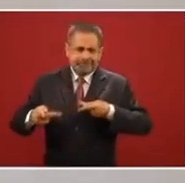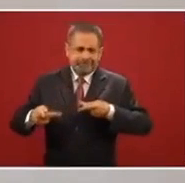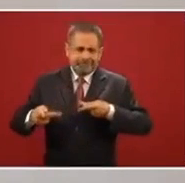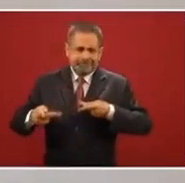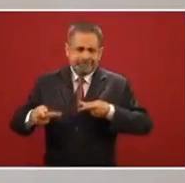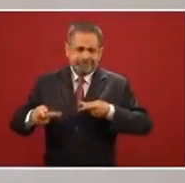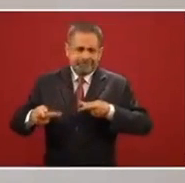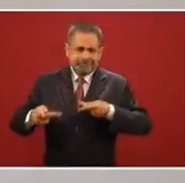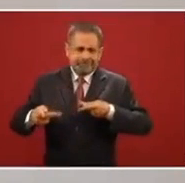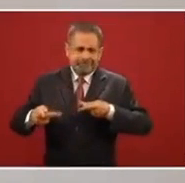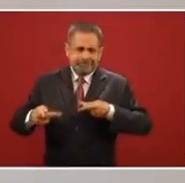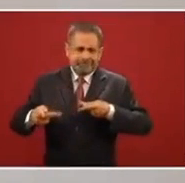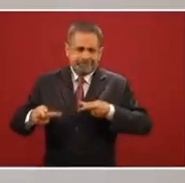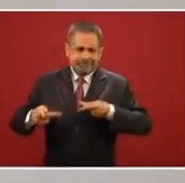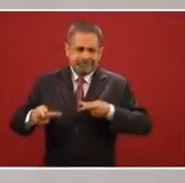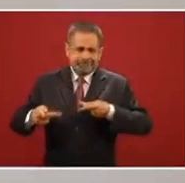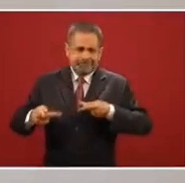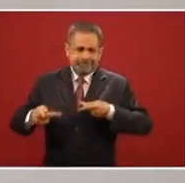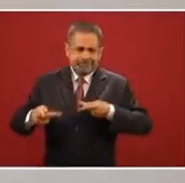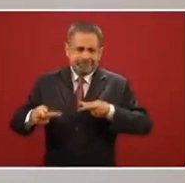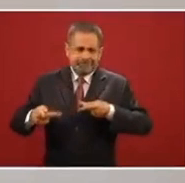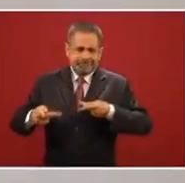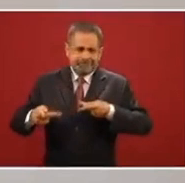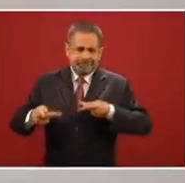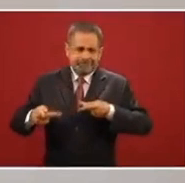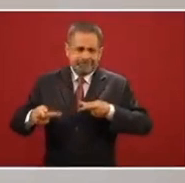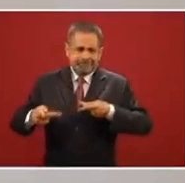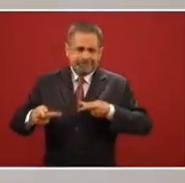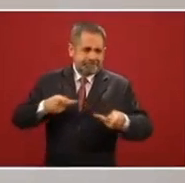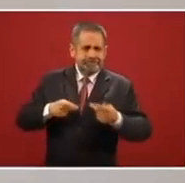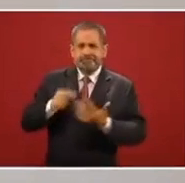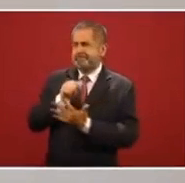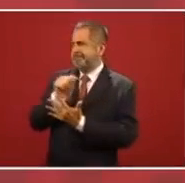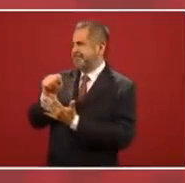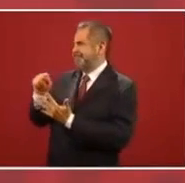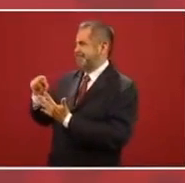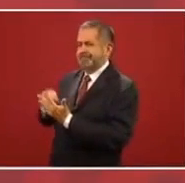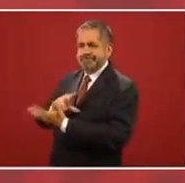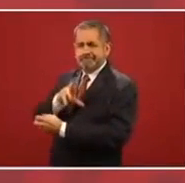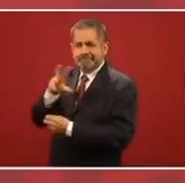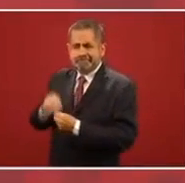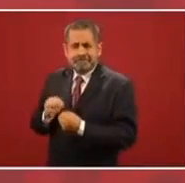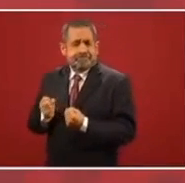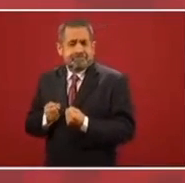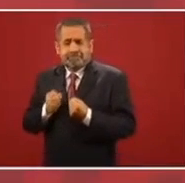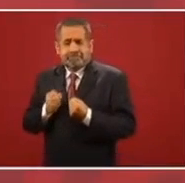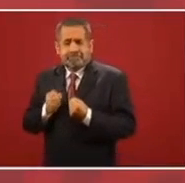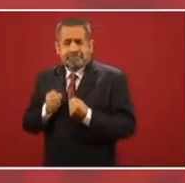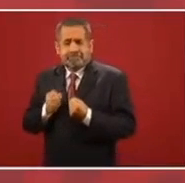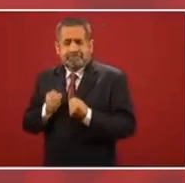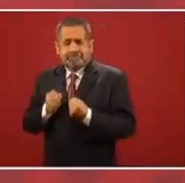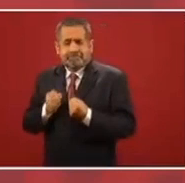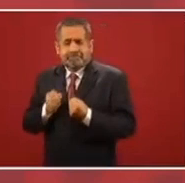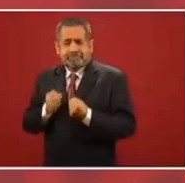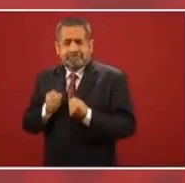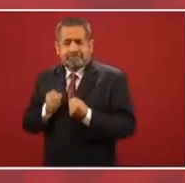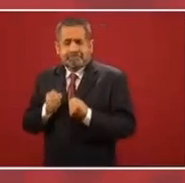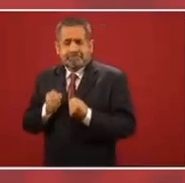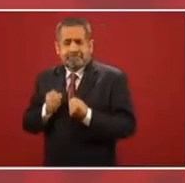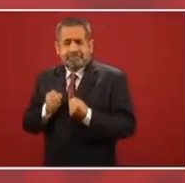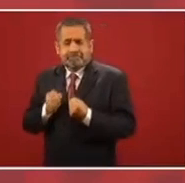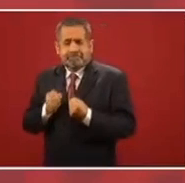amplio and we've contemplated a very wide universe, que se resume en la frase which can